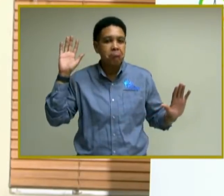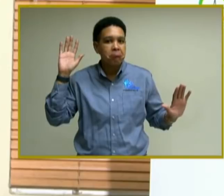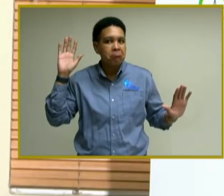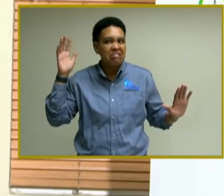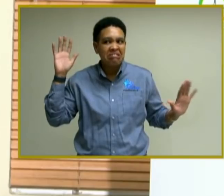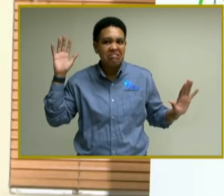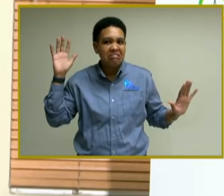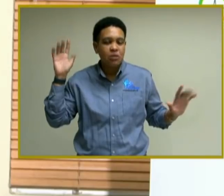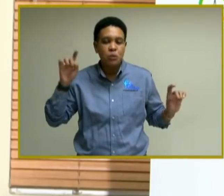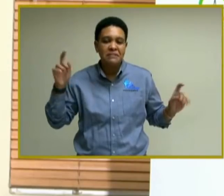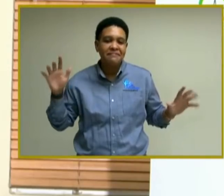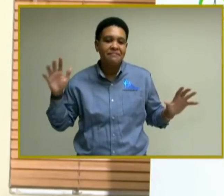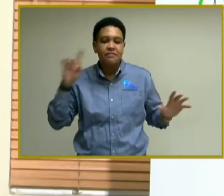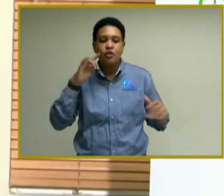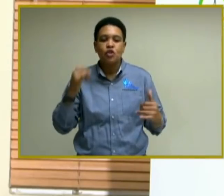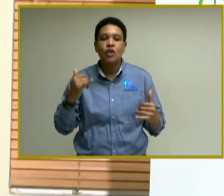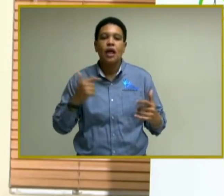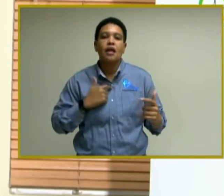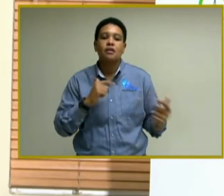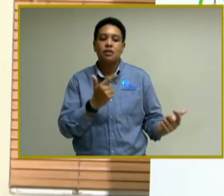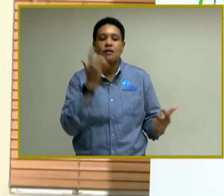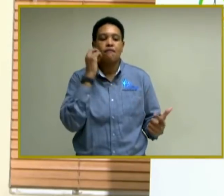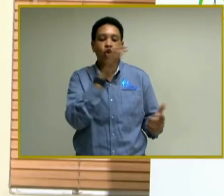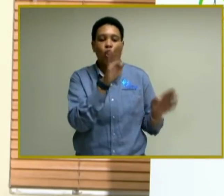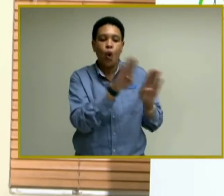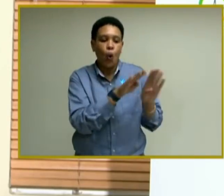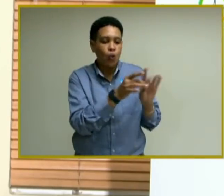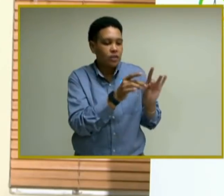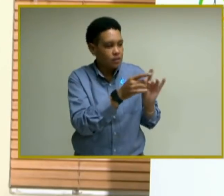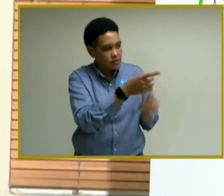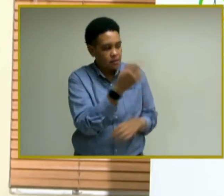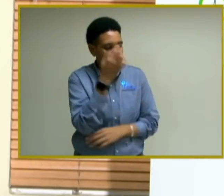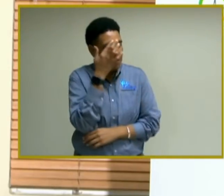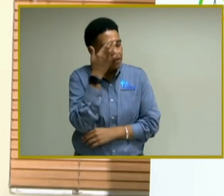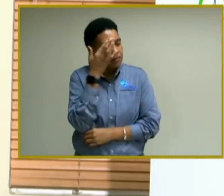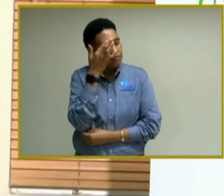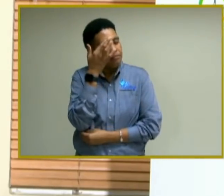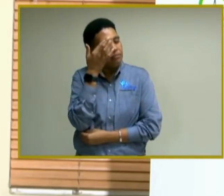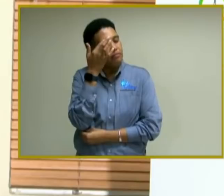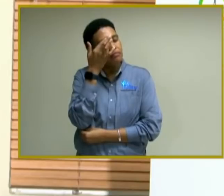have for today. I'll hand back to you for your closing remarks.